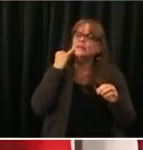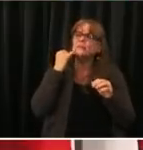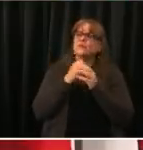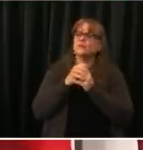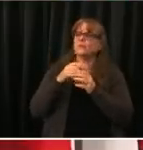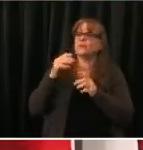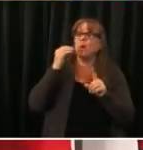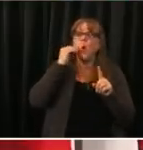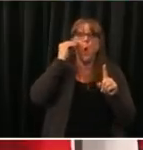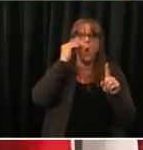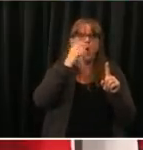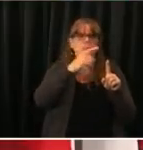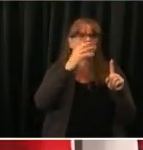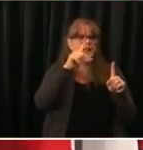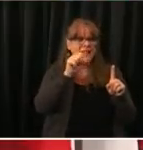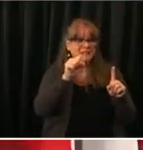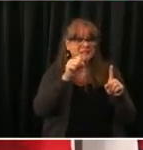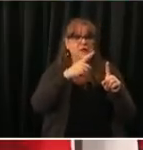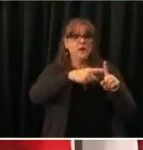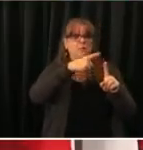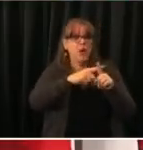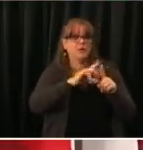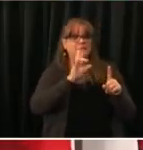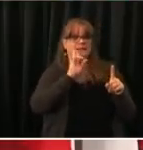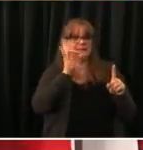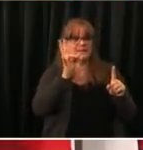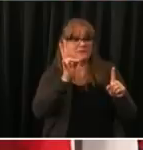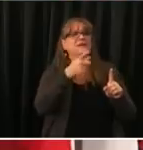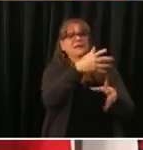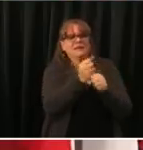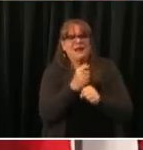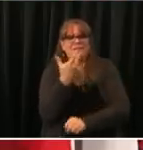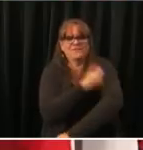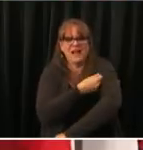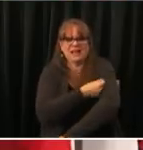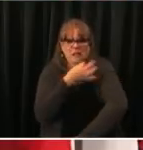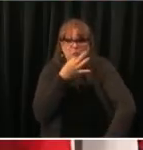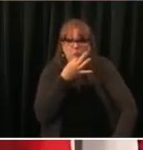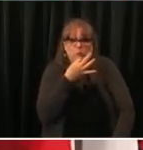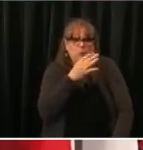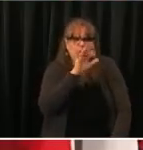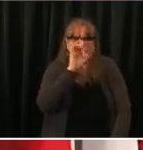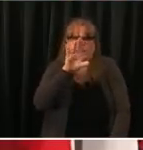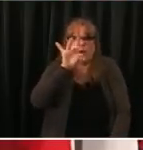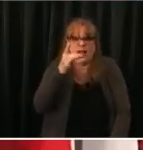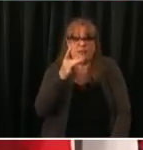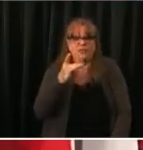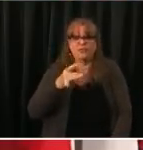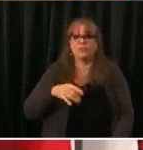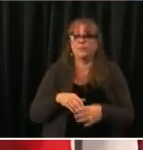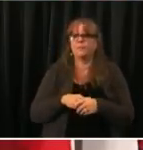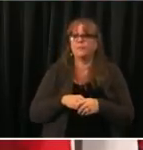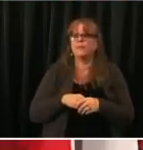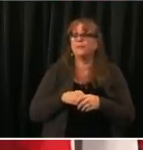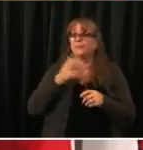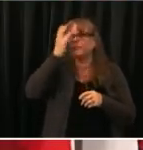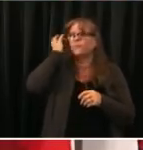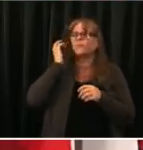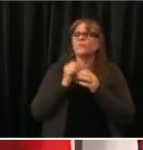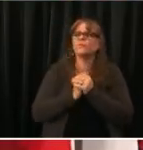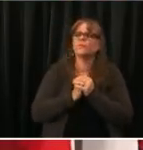will expand to people age 65 and up experiencing homelessness. And it is the same with our prison population.